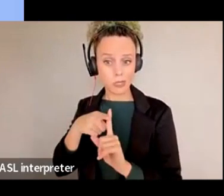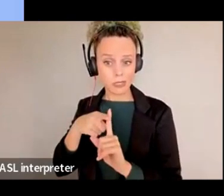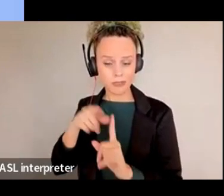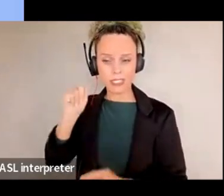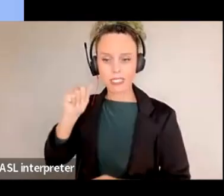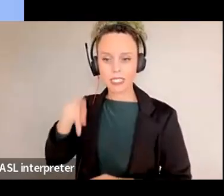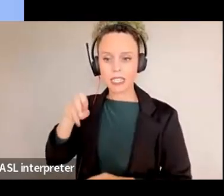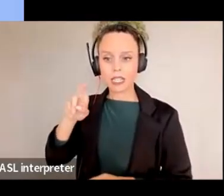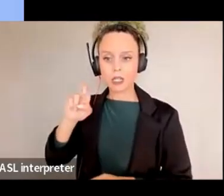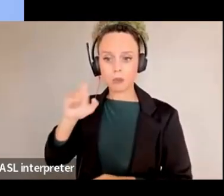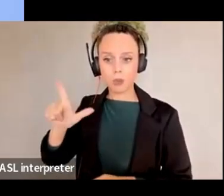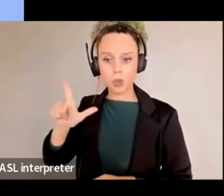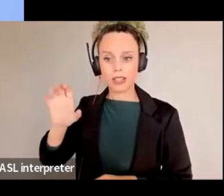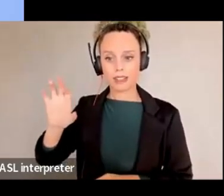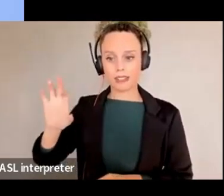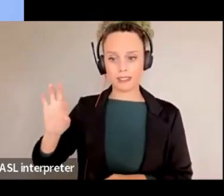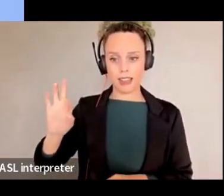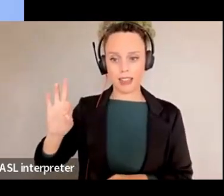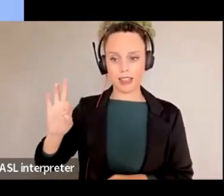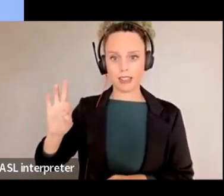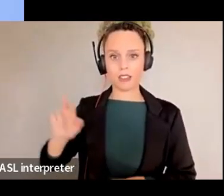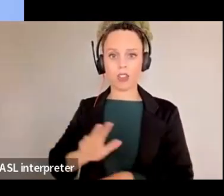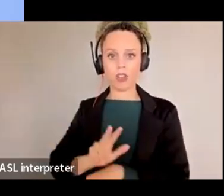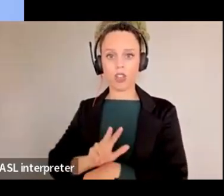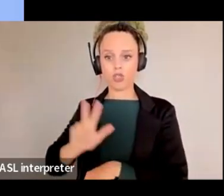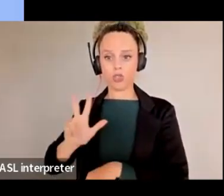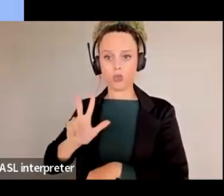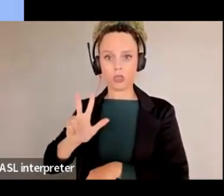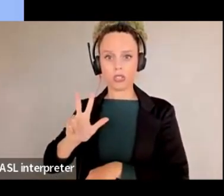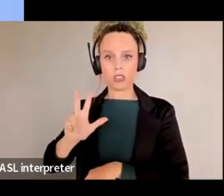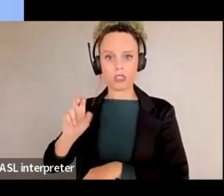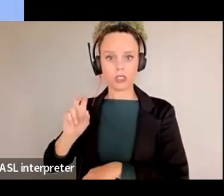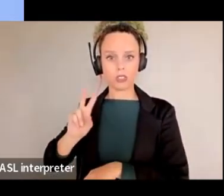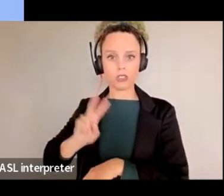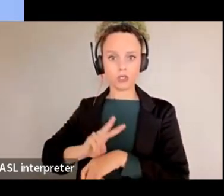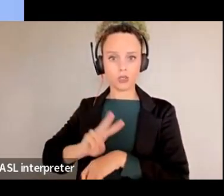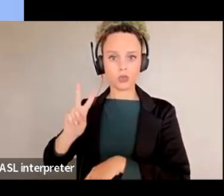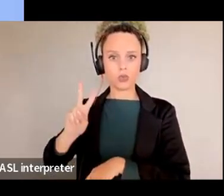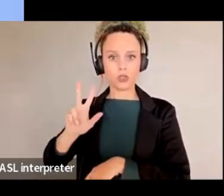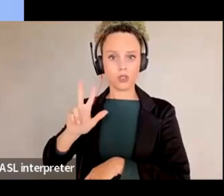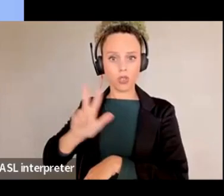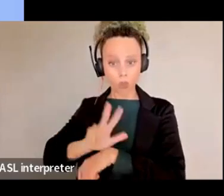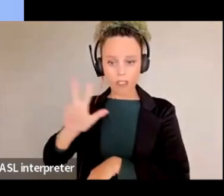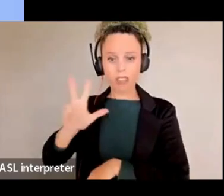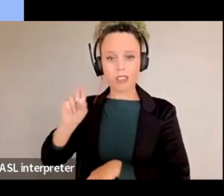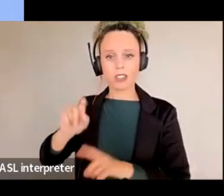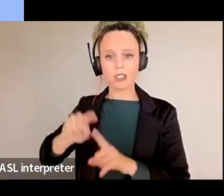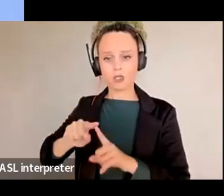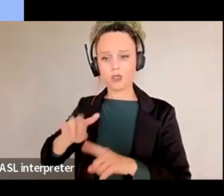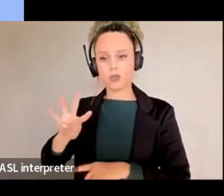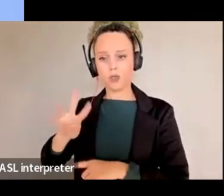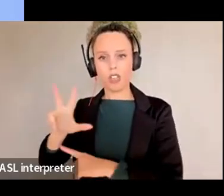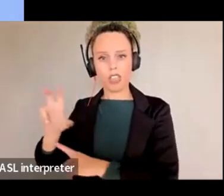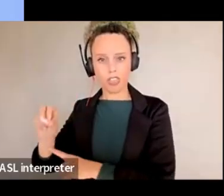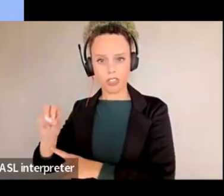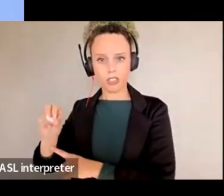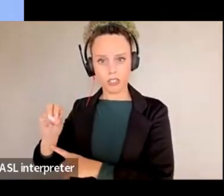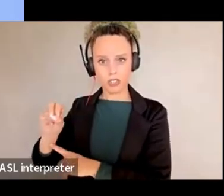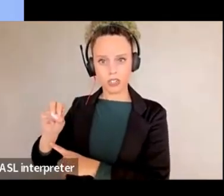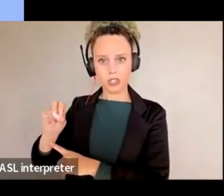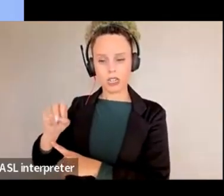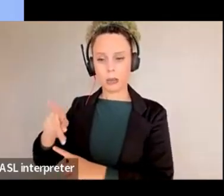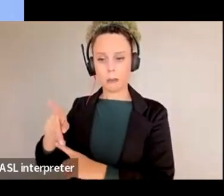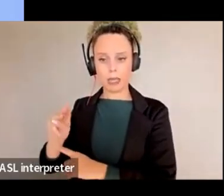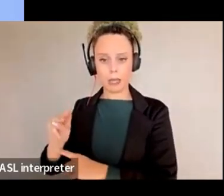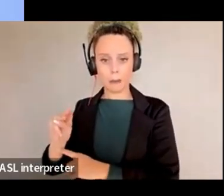answered. We do have our third course on April 9th from 3:30 to 4:30 p.m.